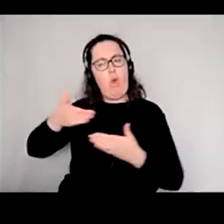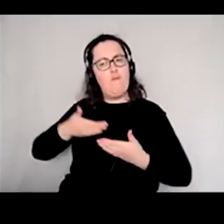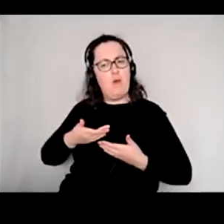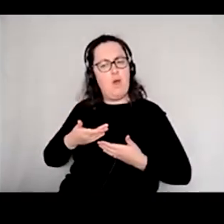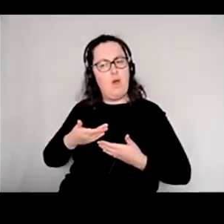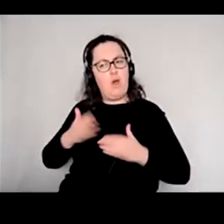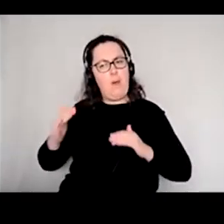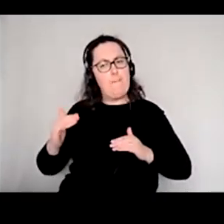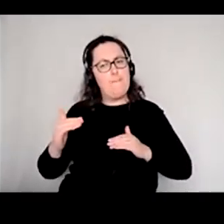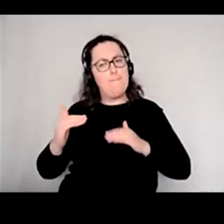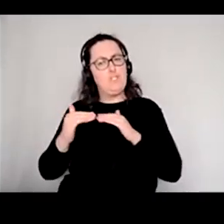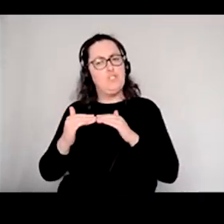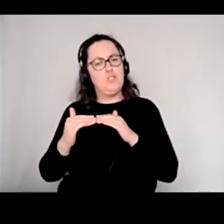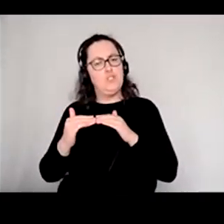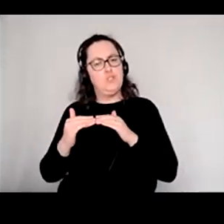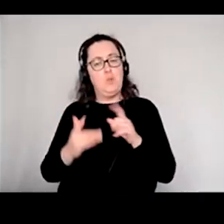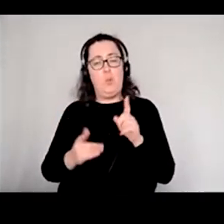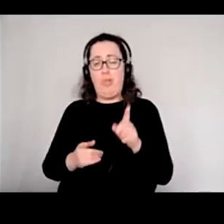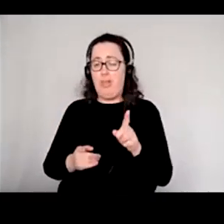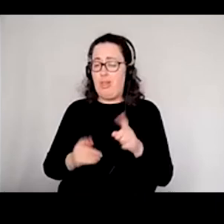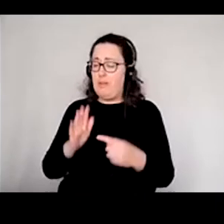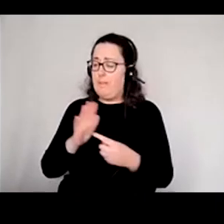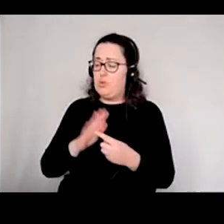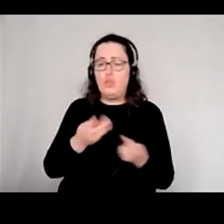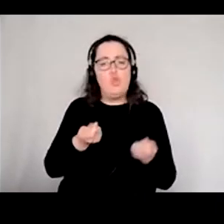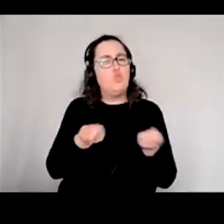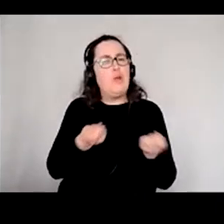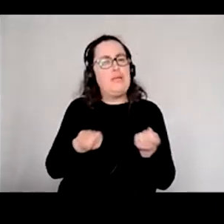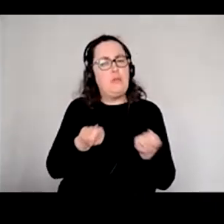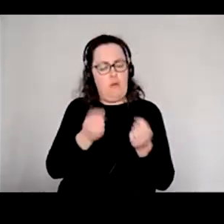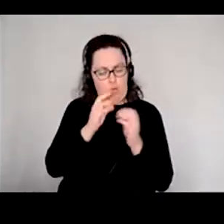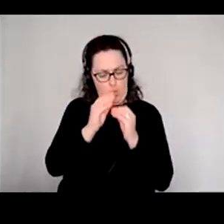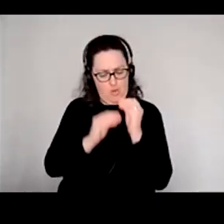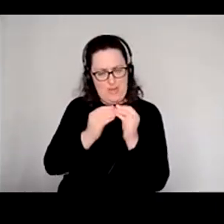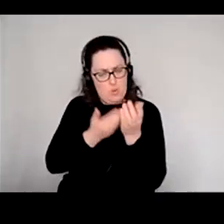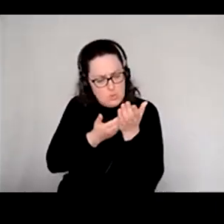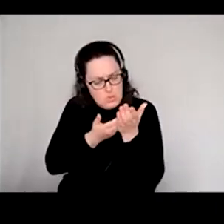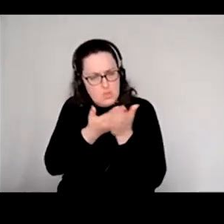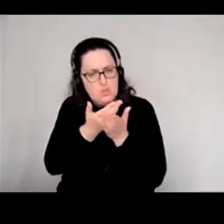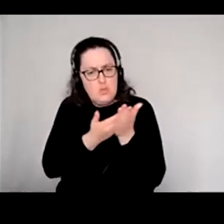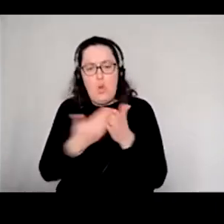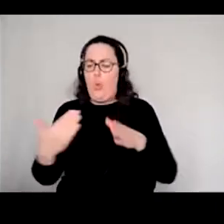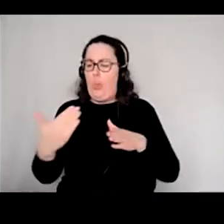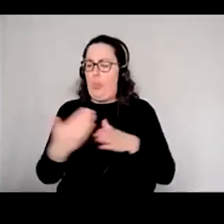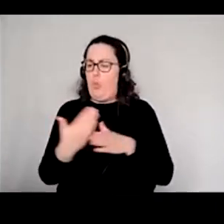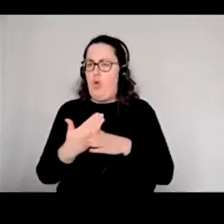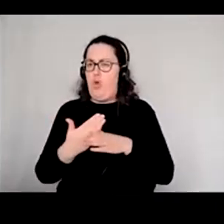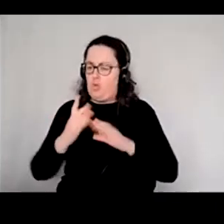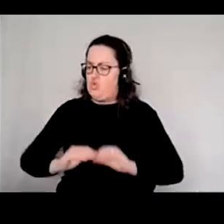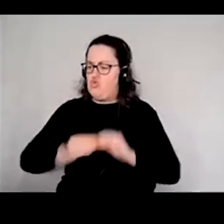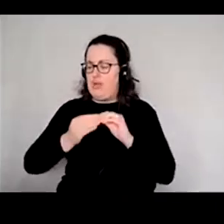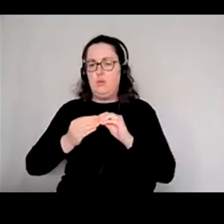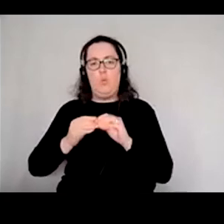But that's very difficult. That's the discussion with the curator, isn't it? To sort of figure out what the nature of the work's going to be like when